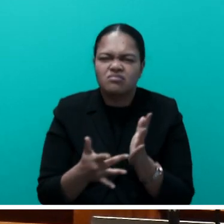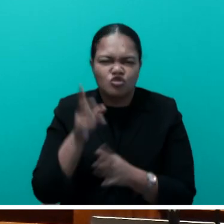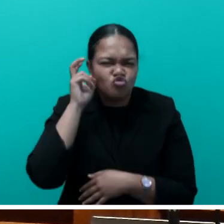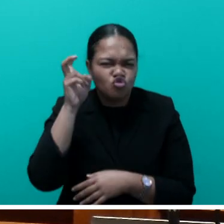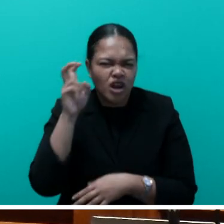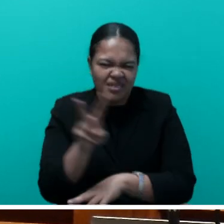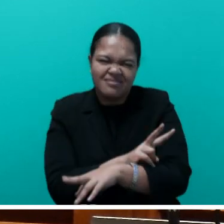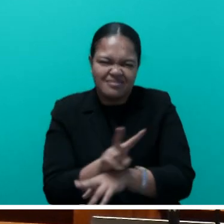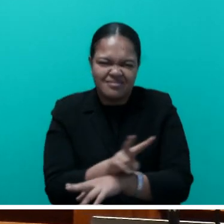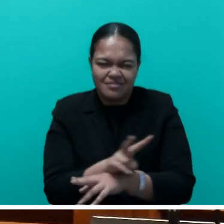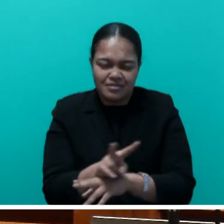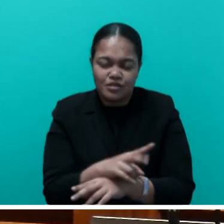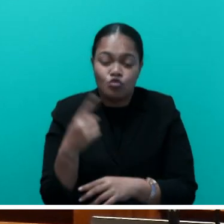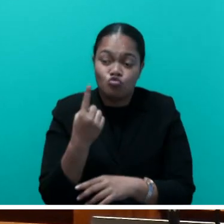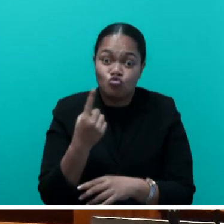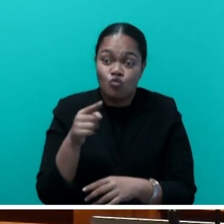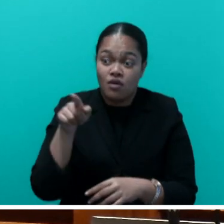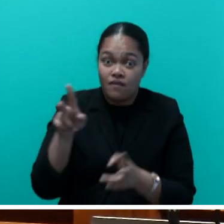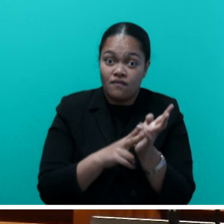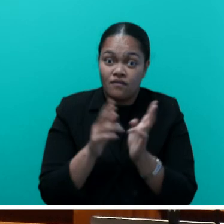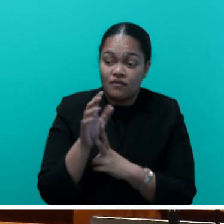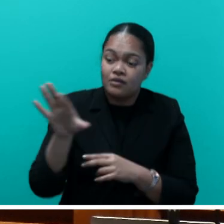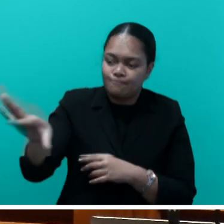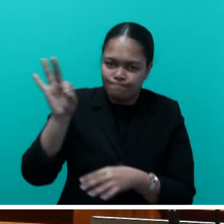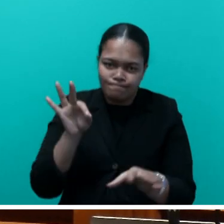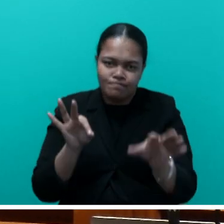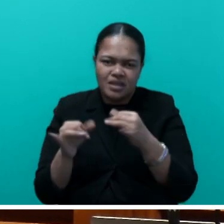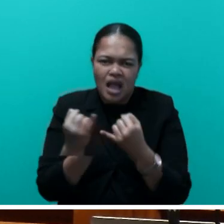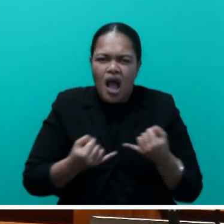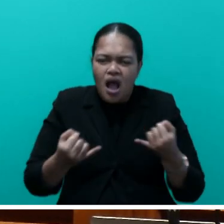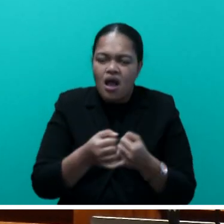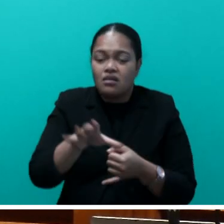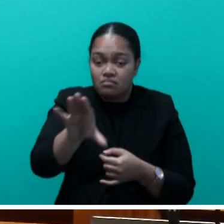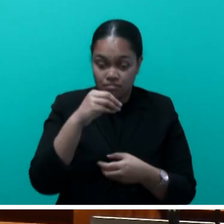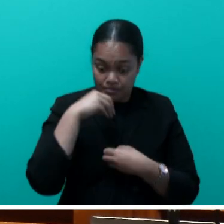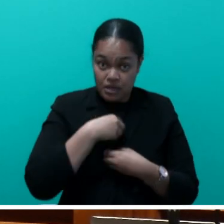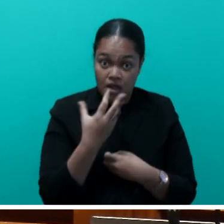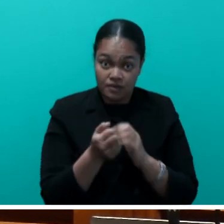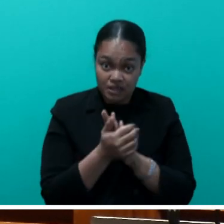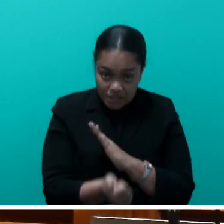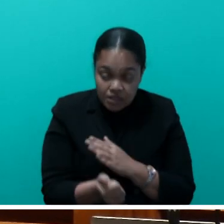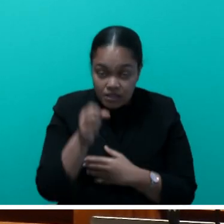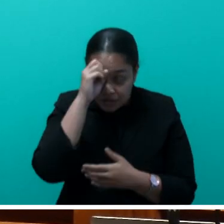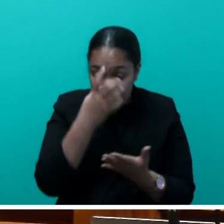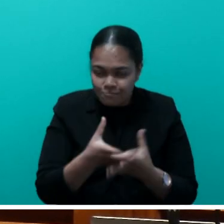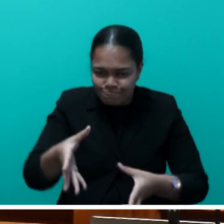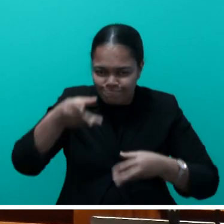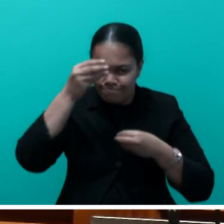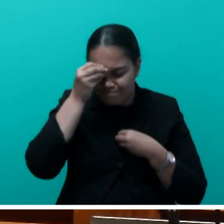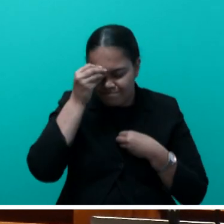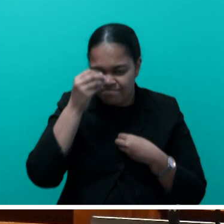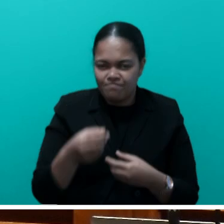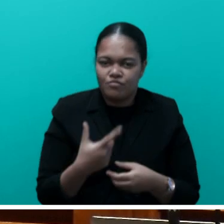equipping our children, especially those from rural and maritime communities, with the skills and expertise needed to address Fiji's skills